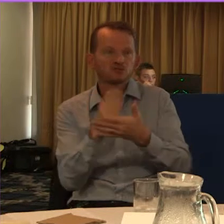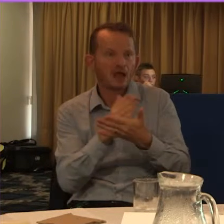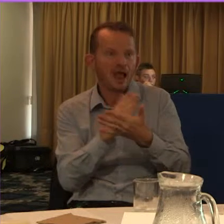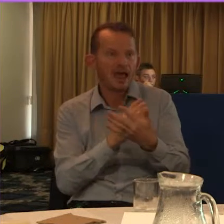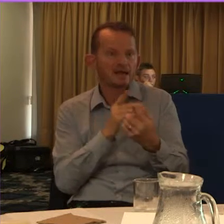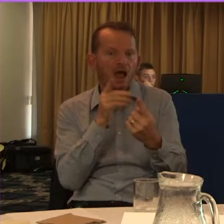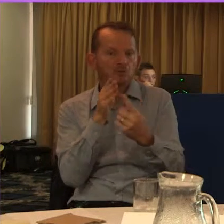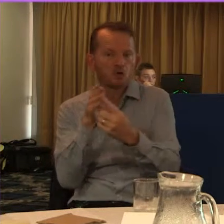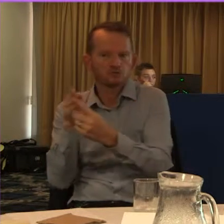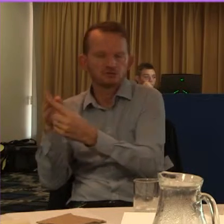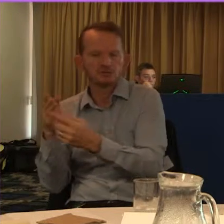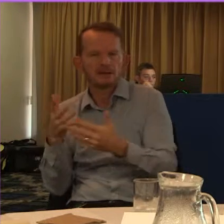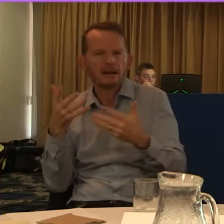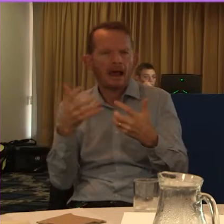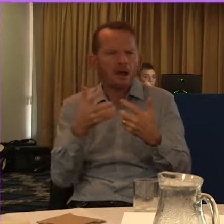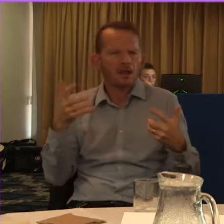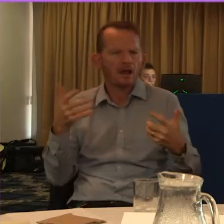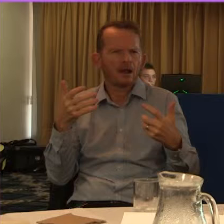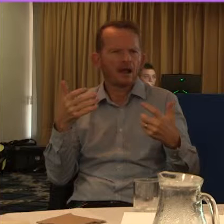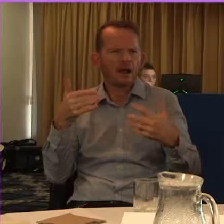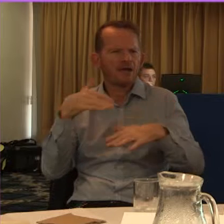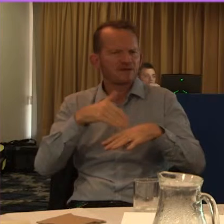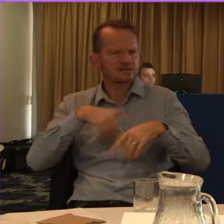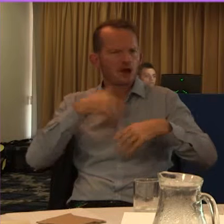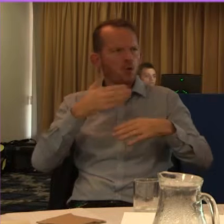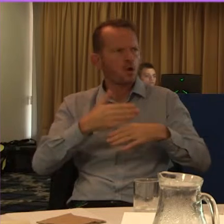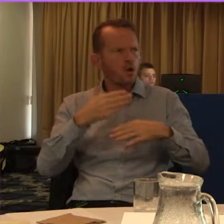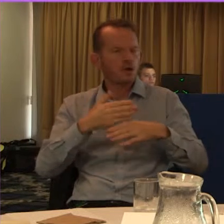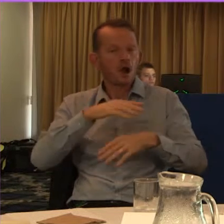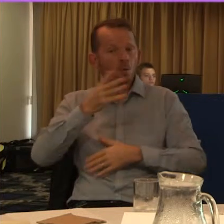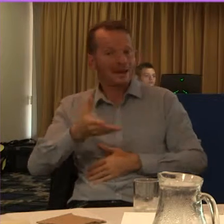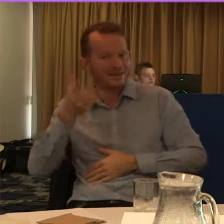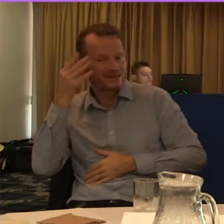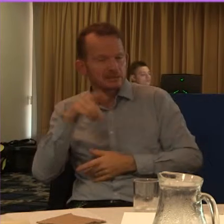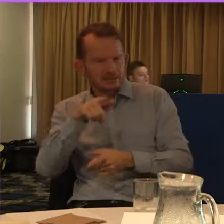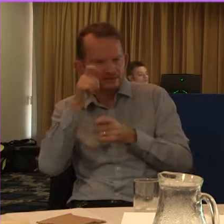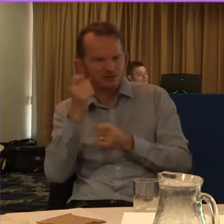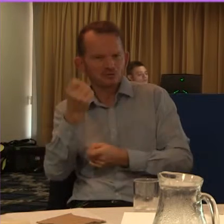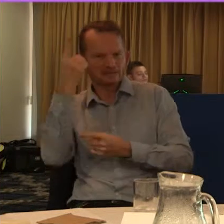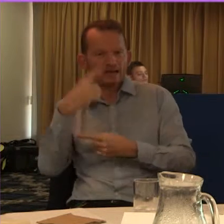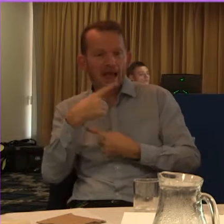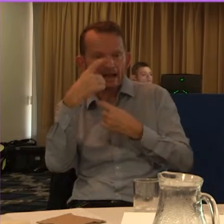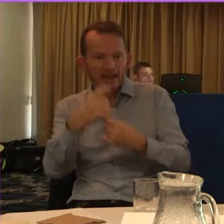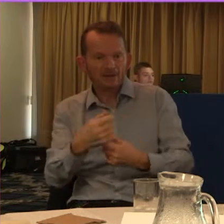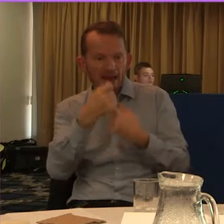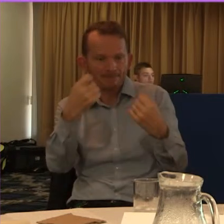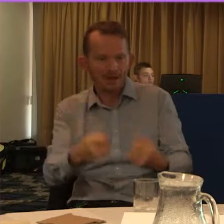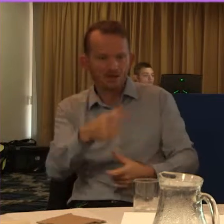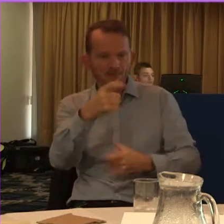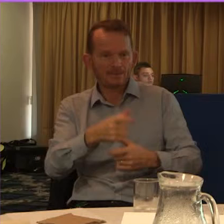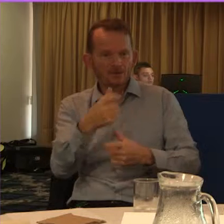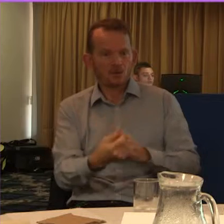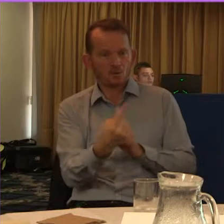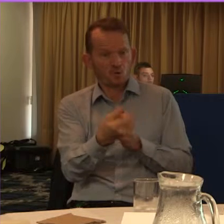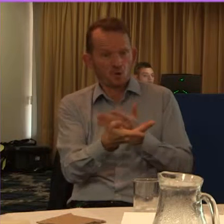shared approach, and how this resonates with our work, and that we listen, we seek to understand, enable, and empower the people with